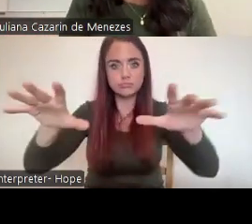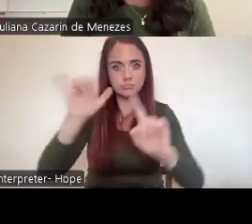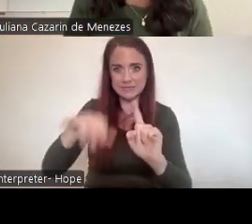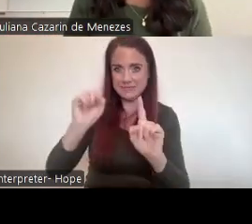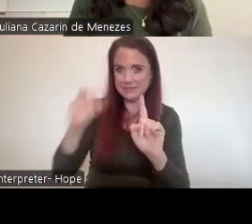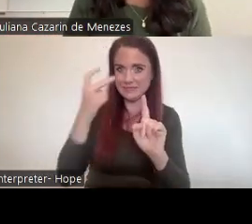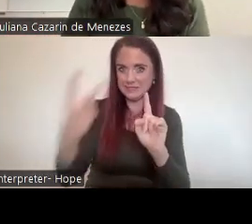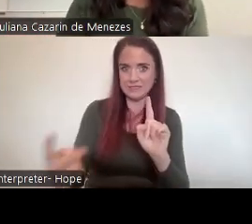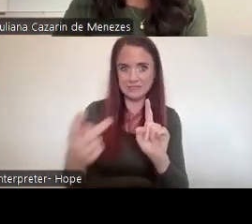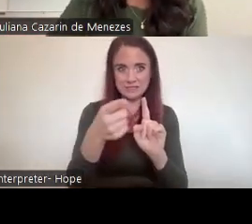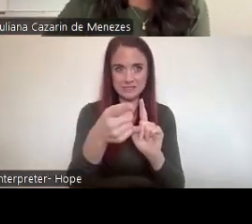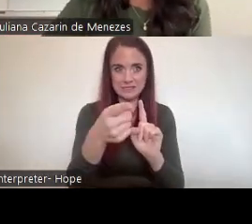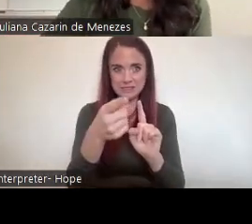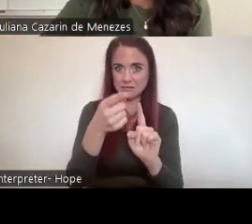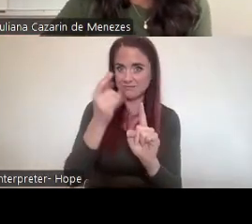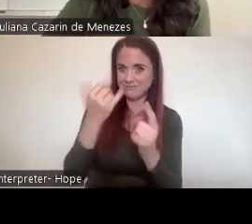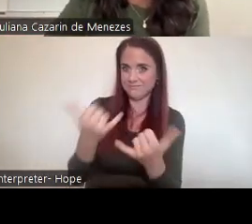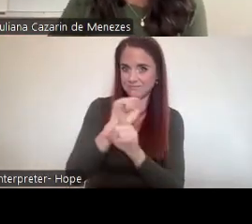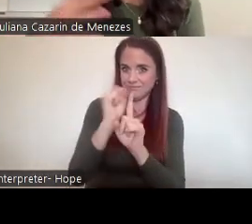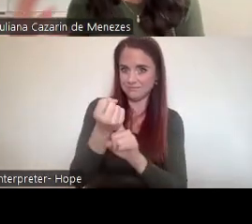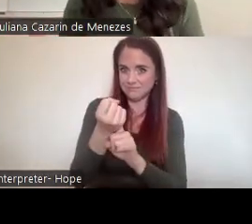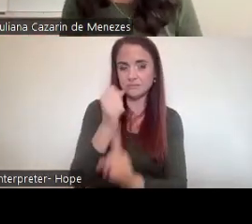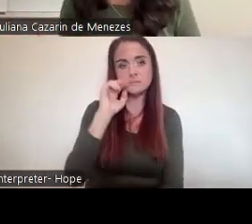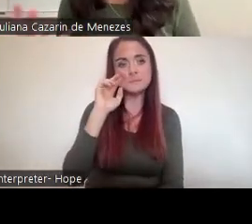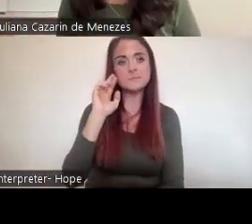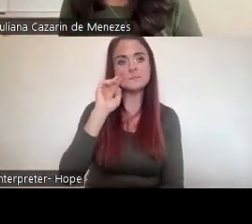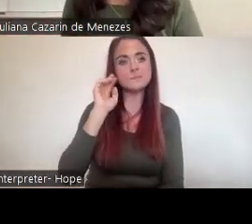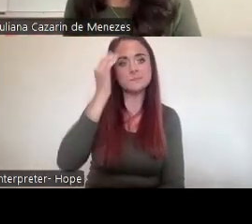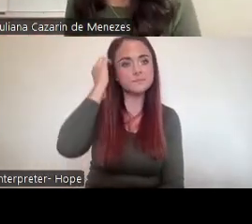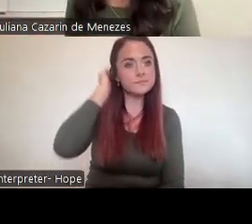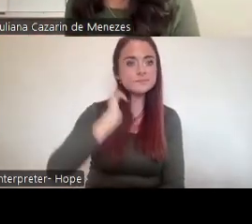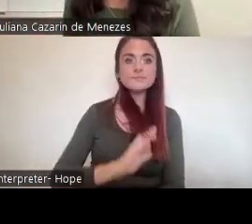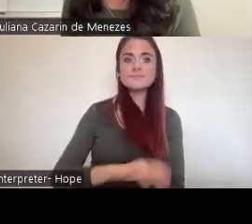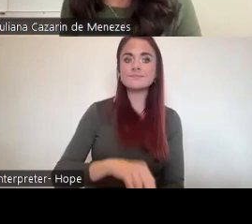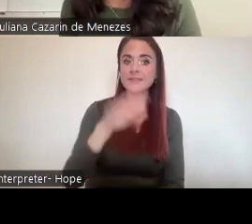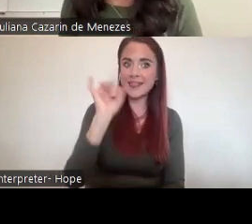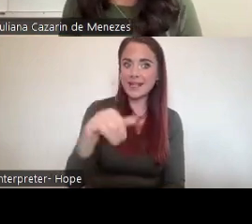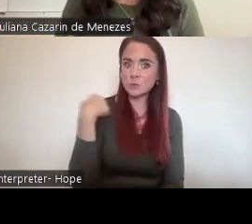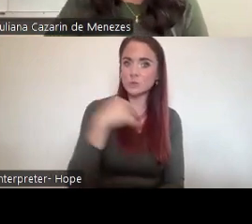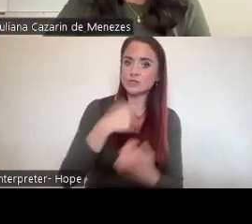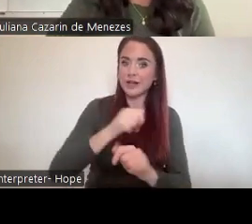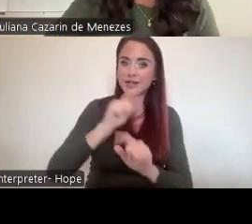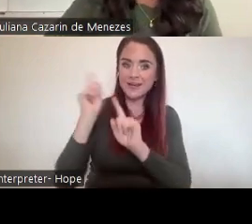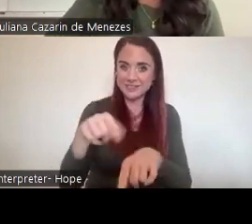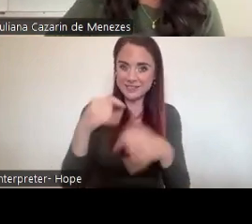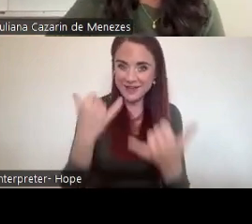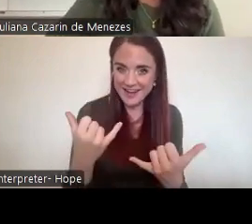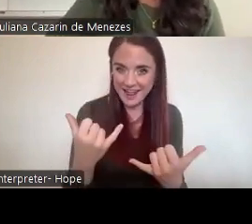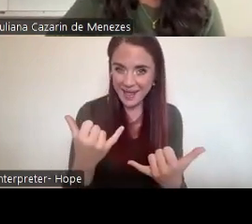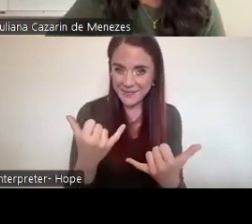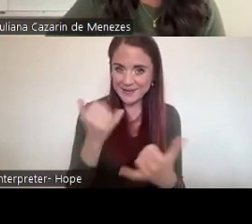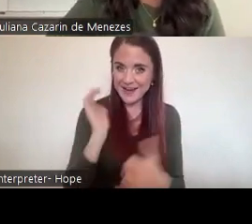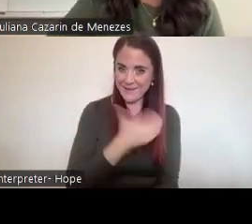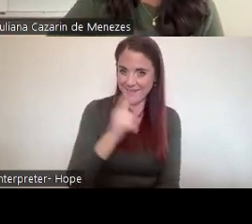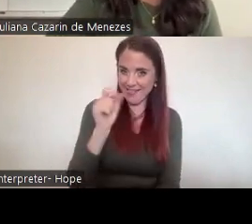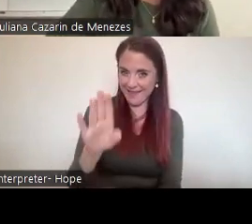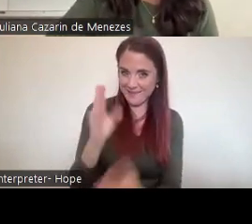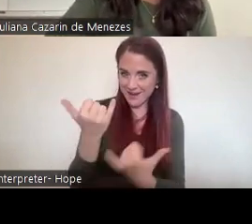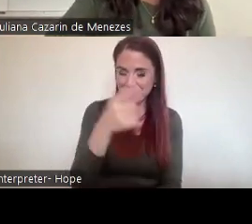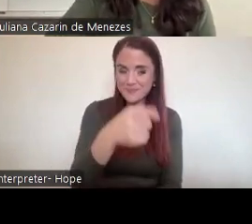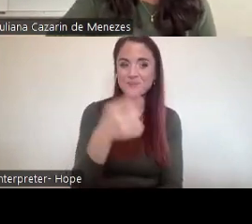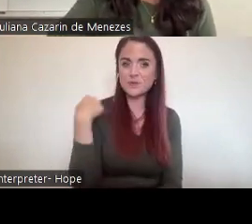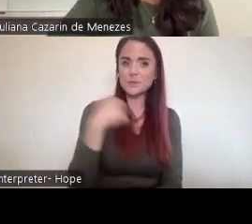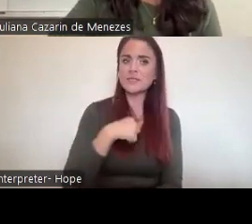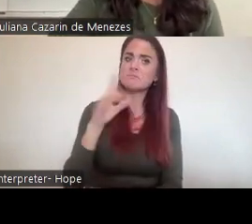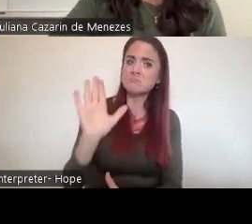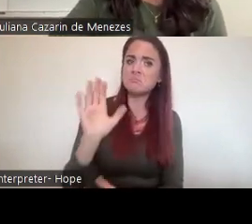proliferative scenario here. And this is what we're trying to answer right now, actually. So what we did is that, okay, let's